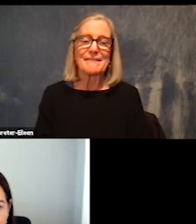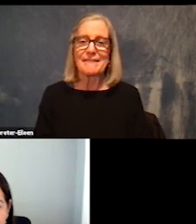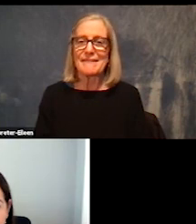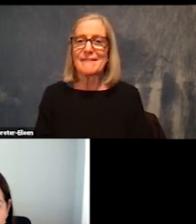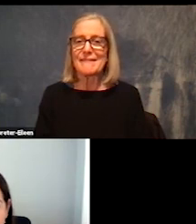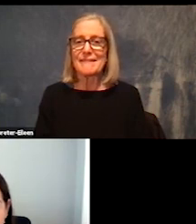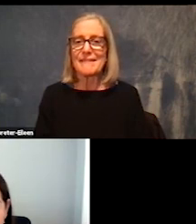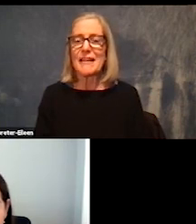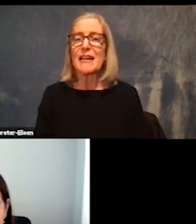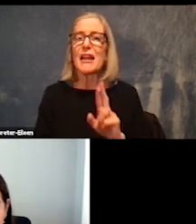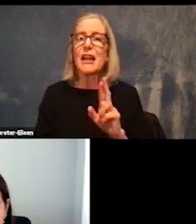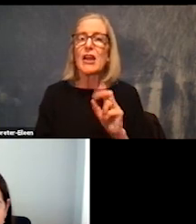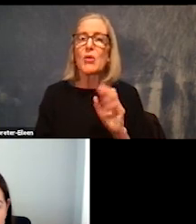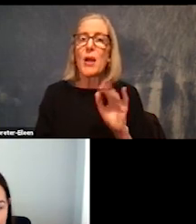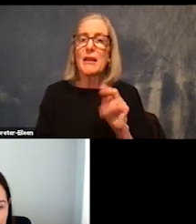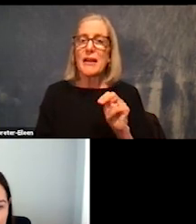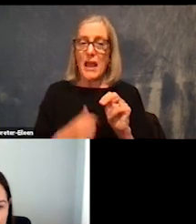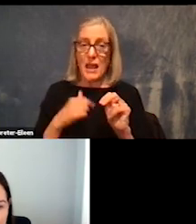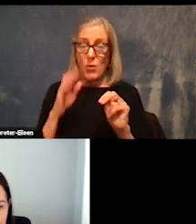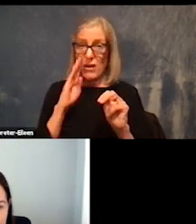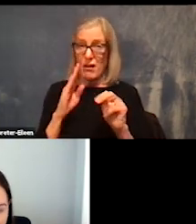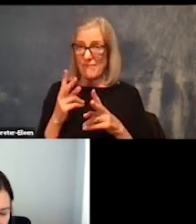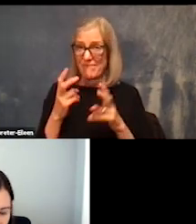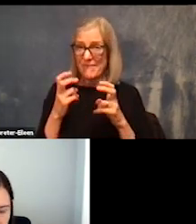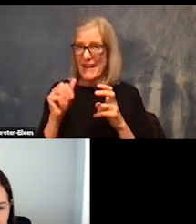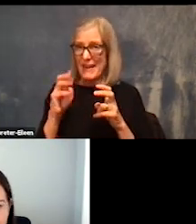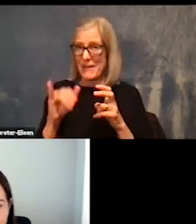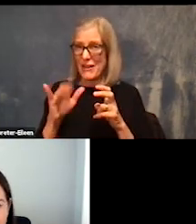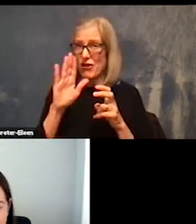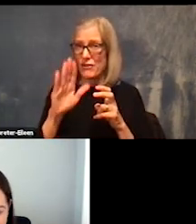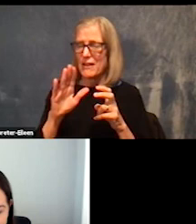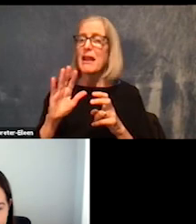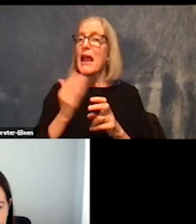Let's see, I'm going to go ahead and drop the link in the chat here for our evaluation.